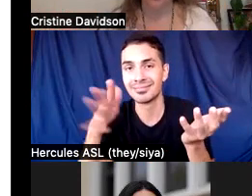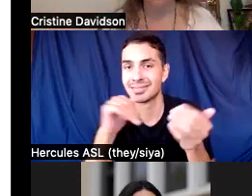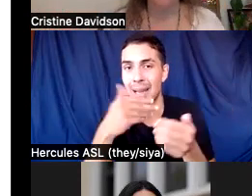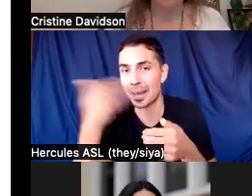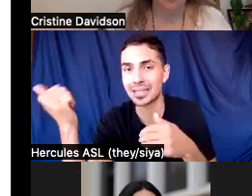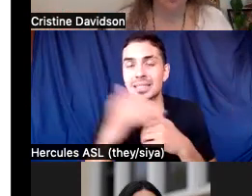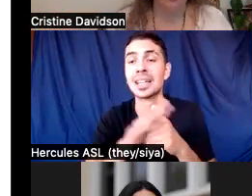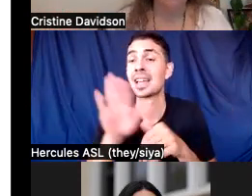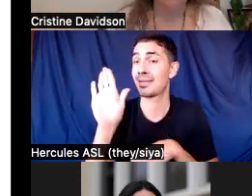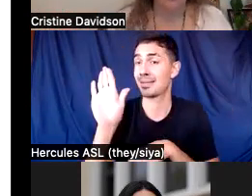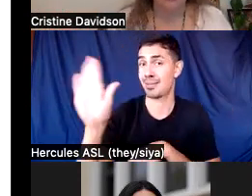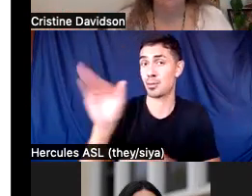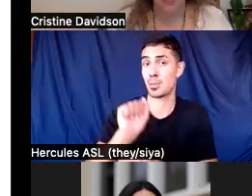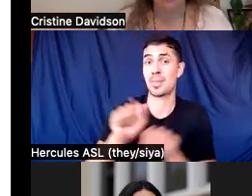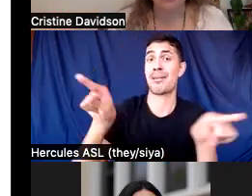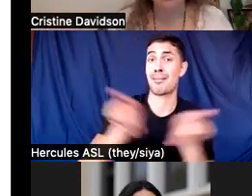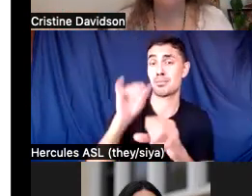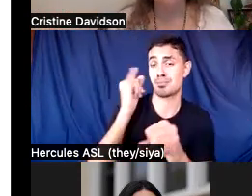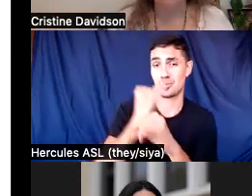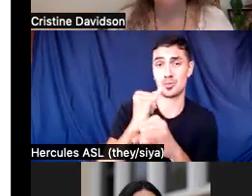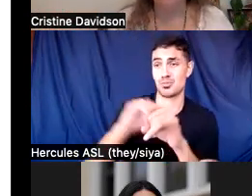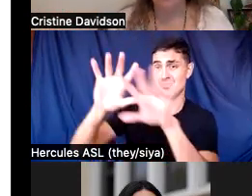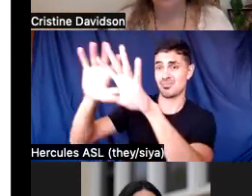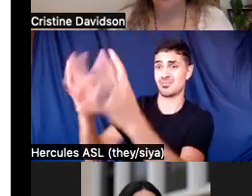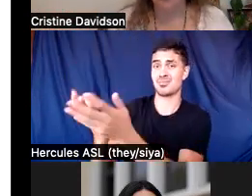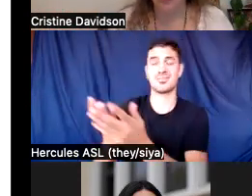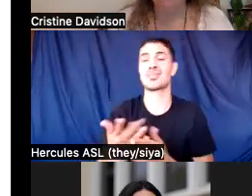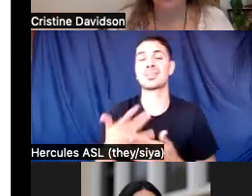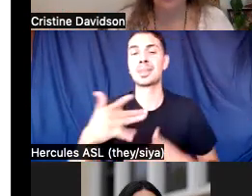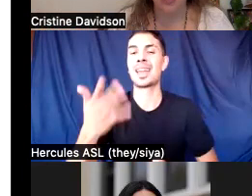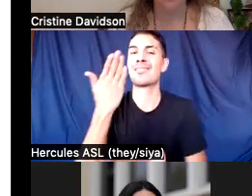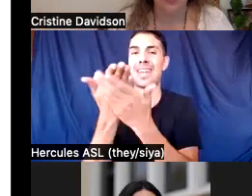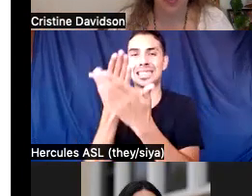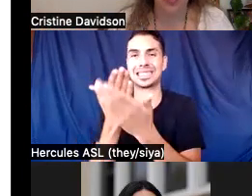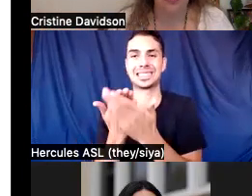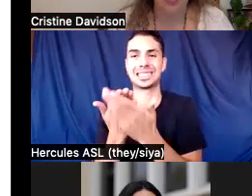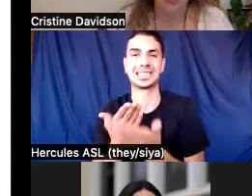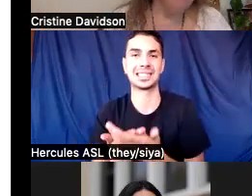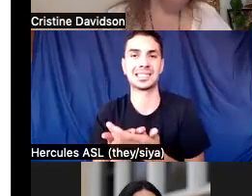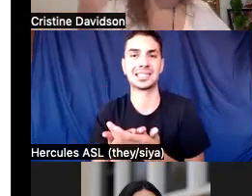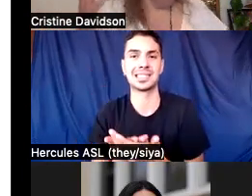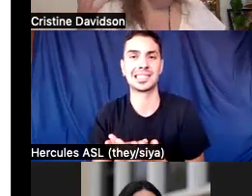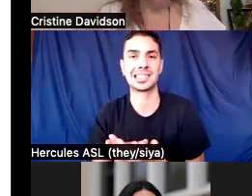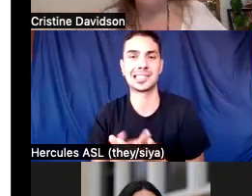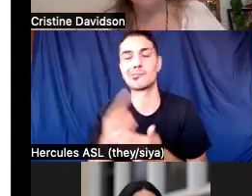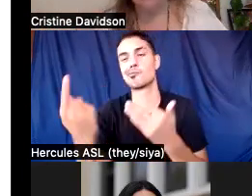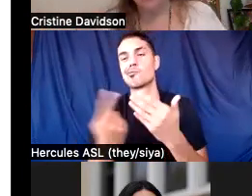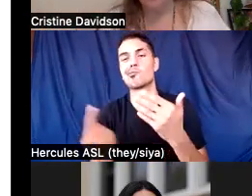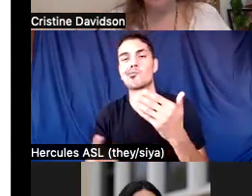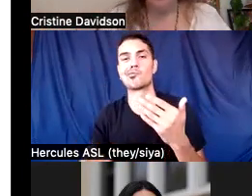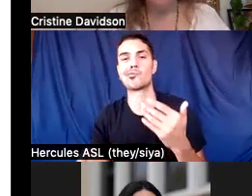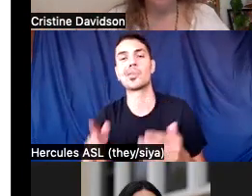whole job is about getting the facts, trying to find a law that was broken. And